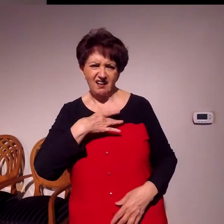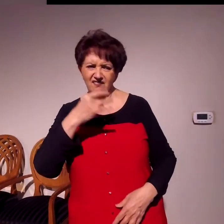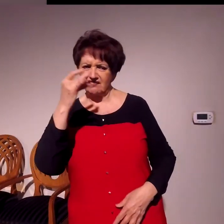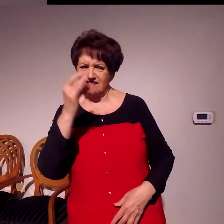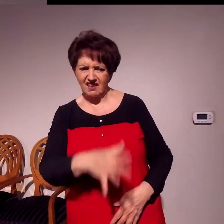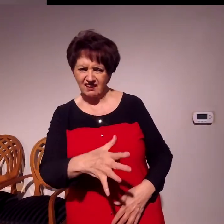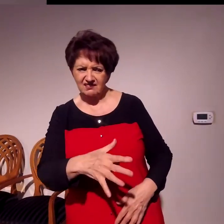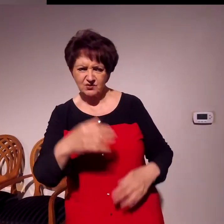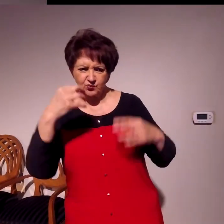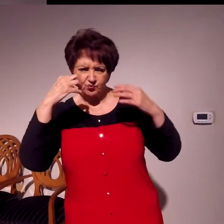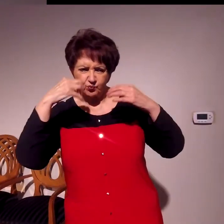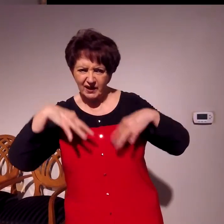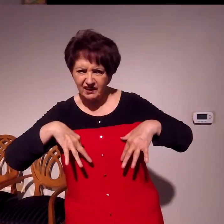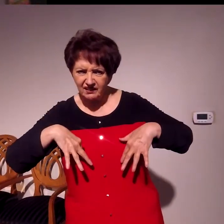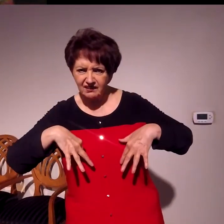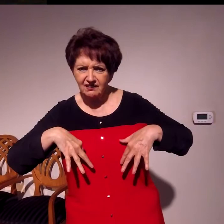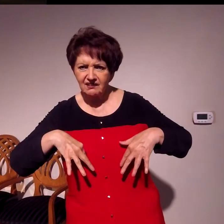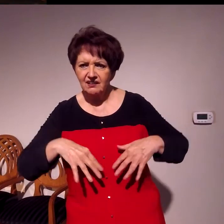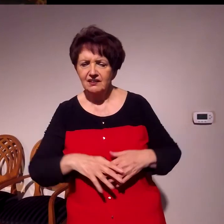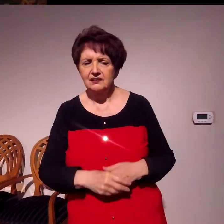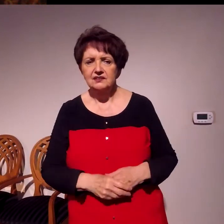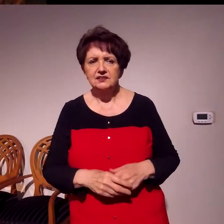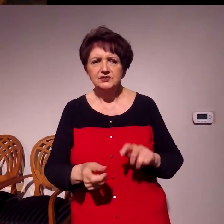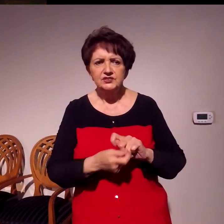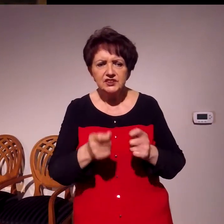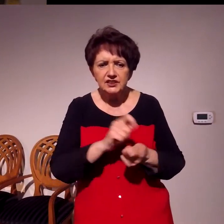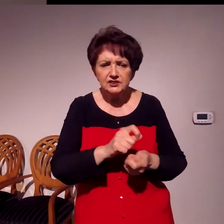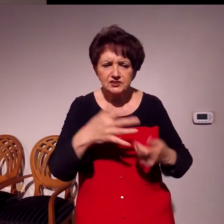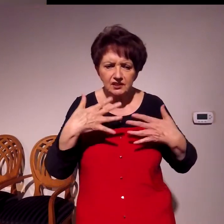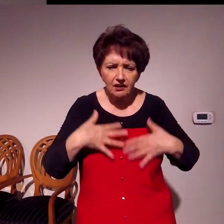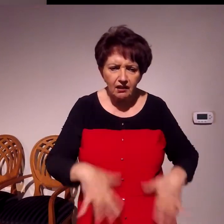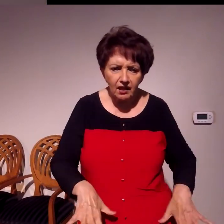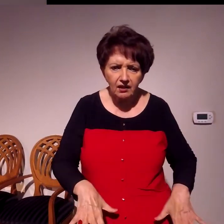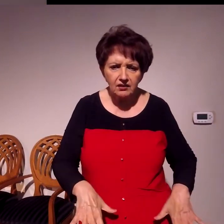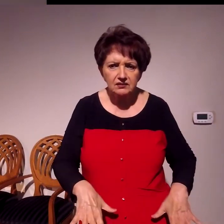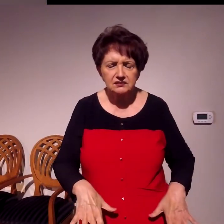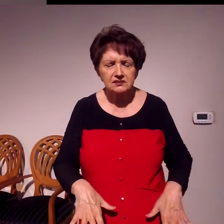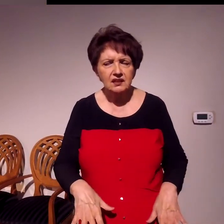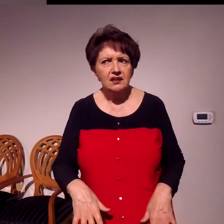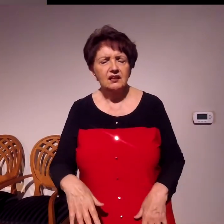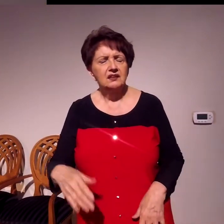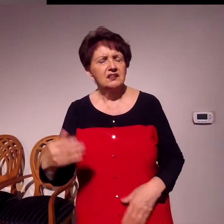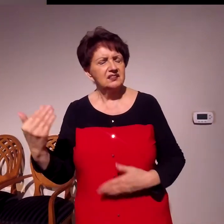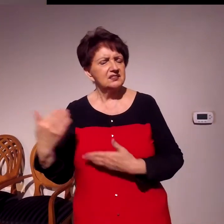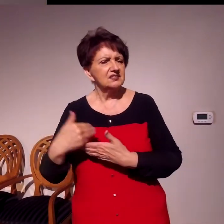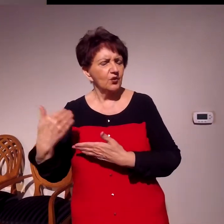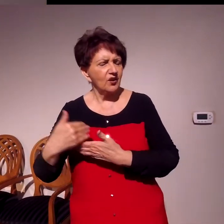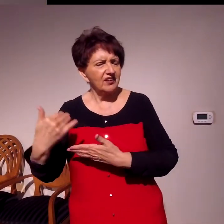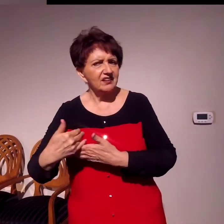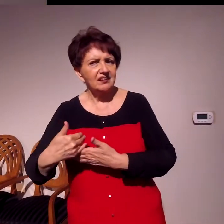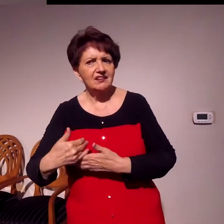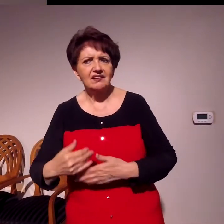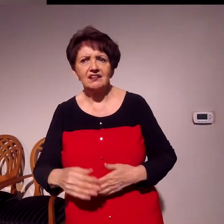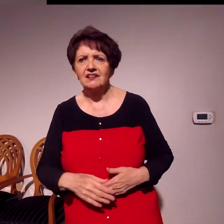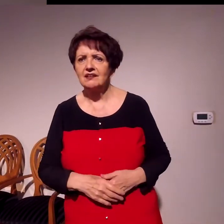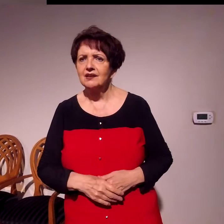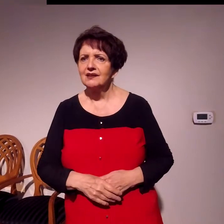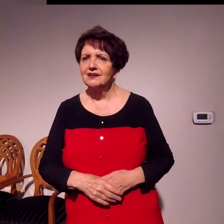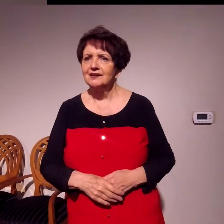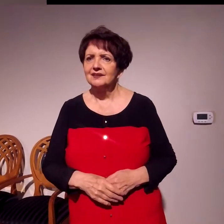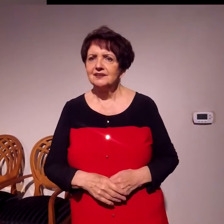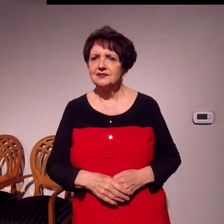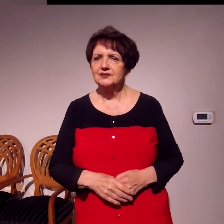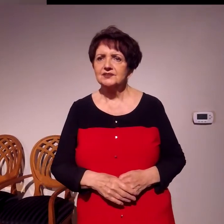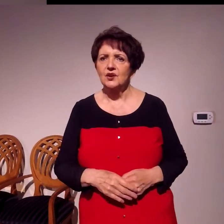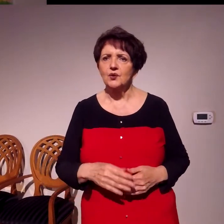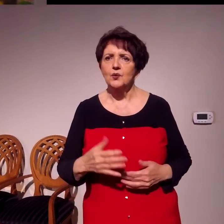big on the having to change clothes all the time. That I find extremely annoying. And so, right? So